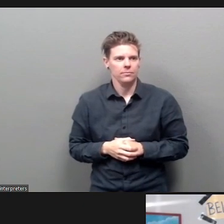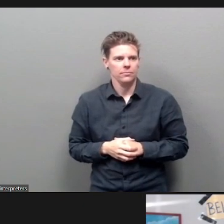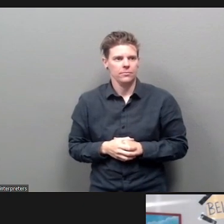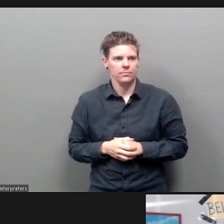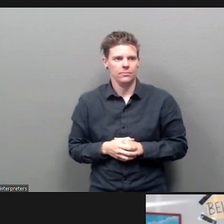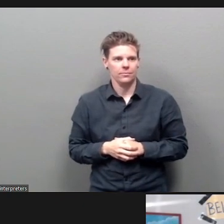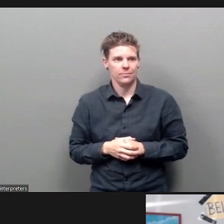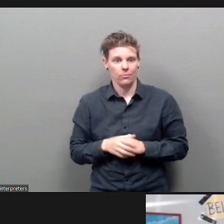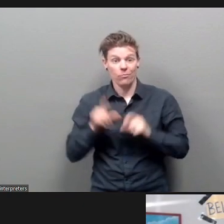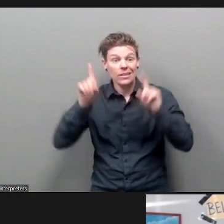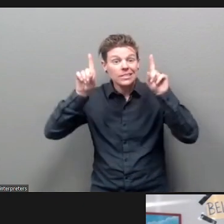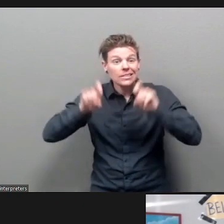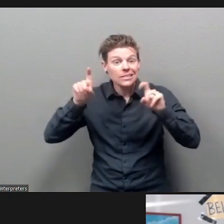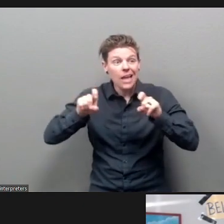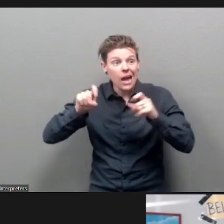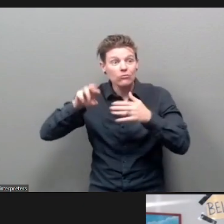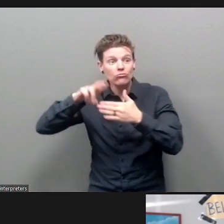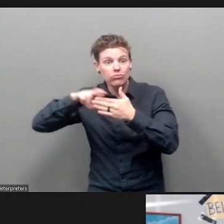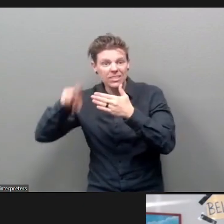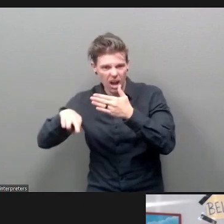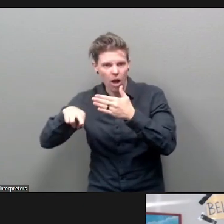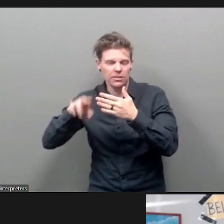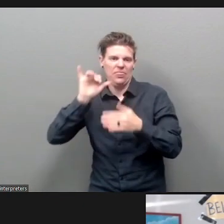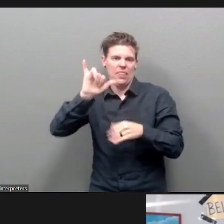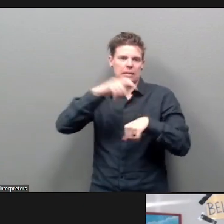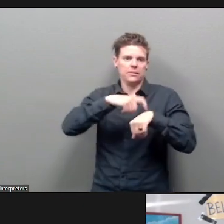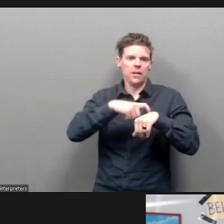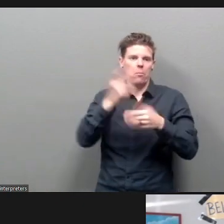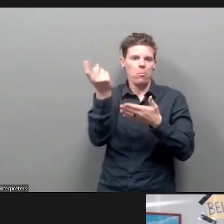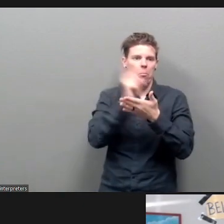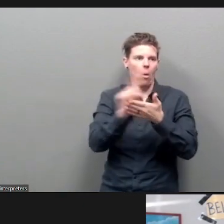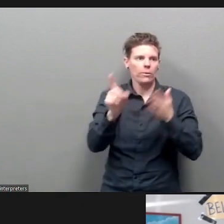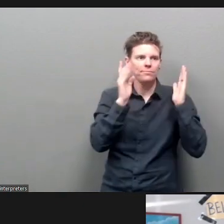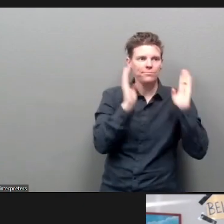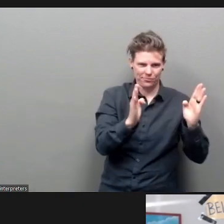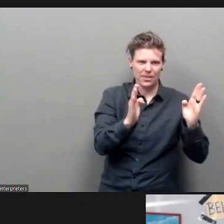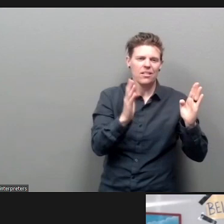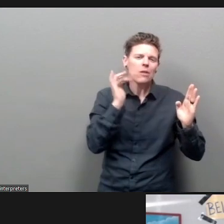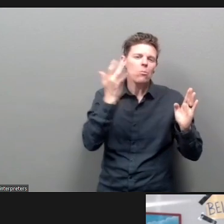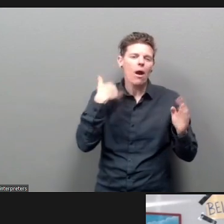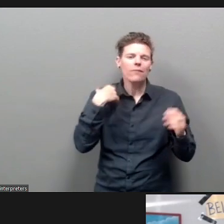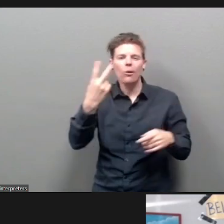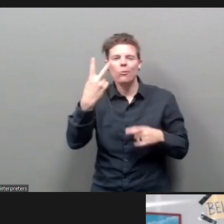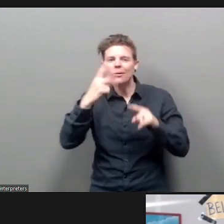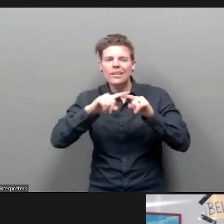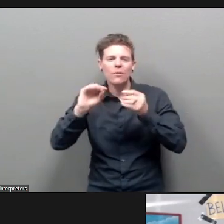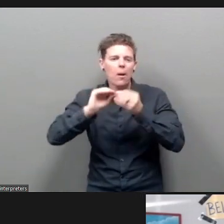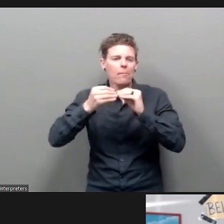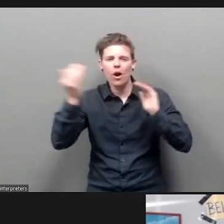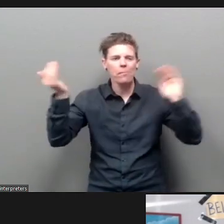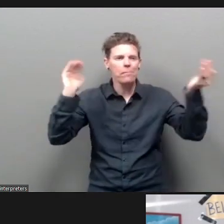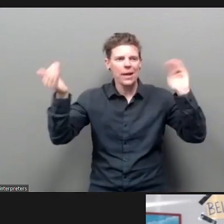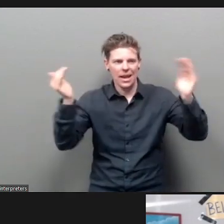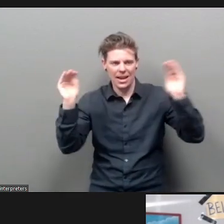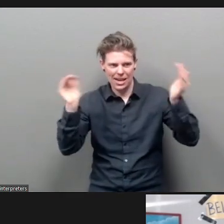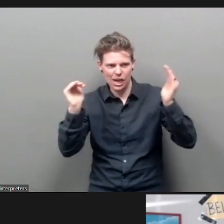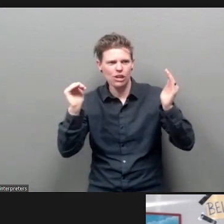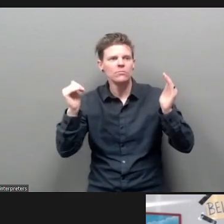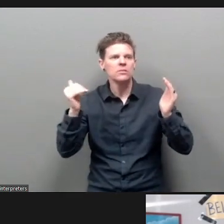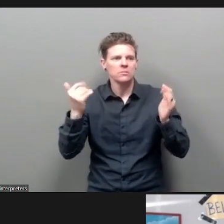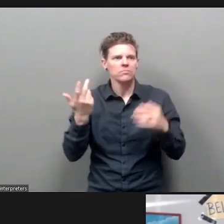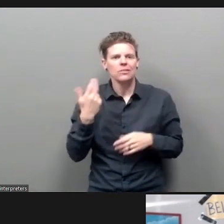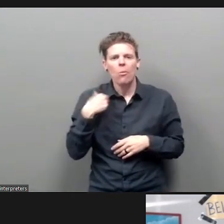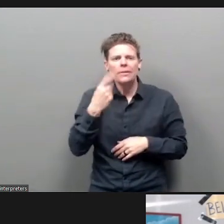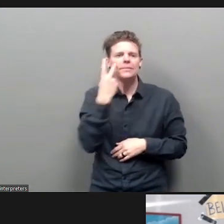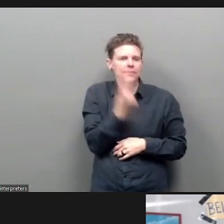So they're two different populations, but we use it day to day. To get a general idea, we use a week's worth because that